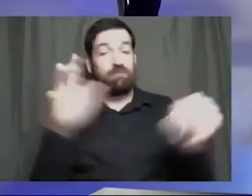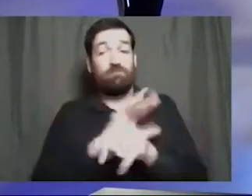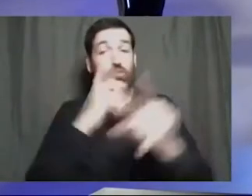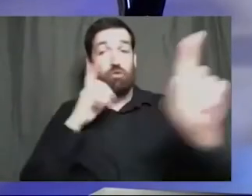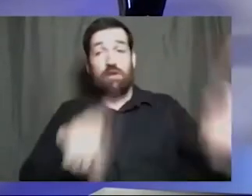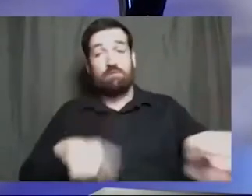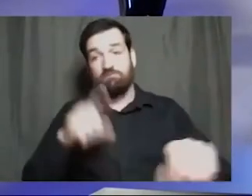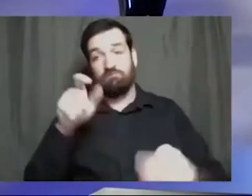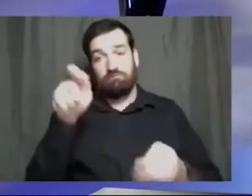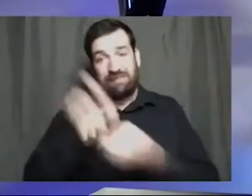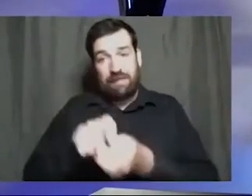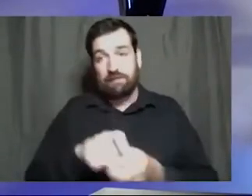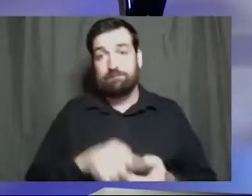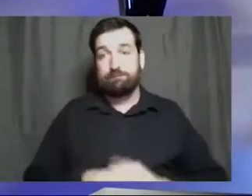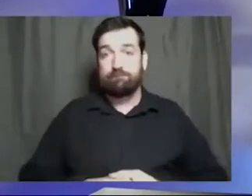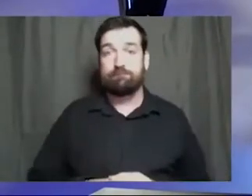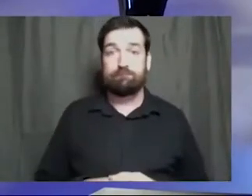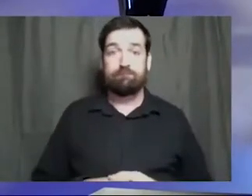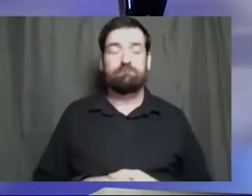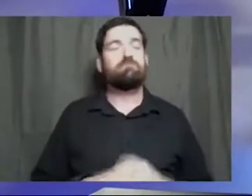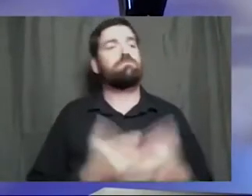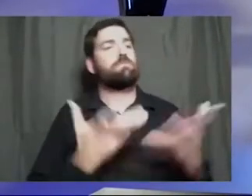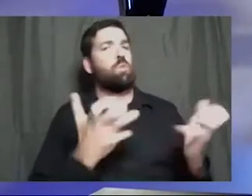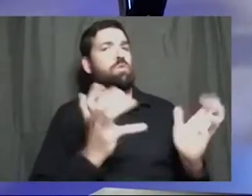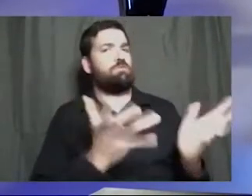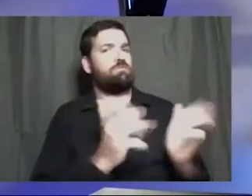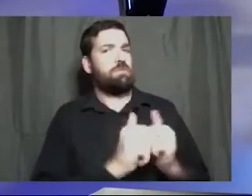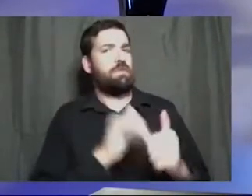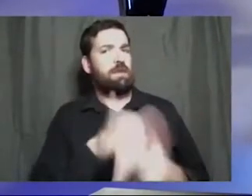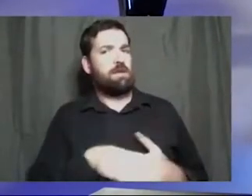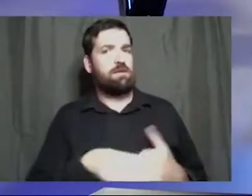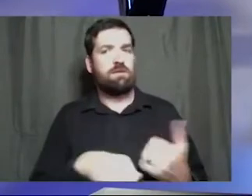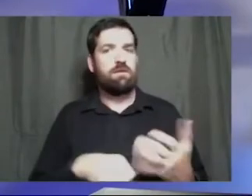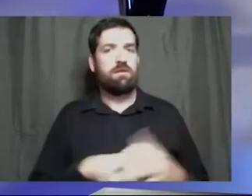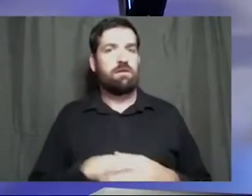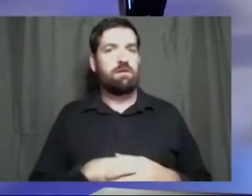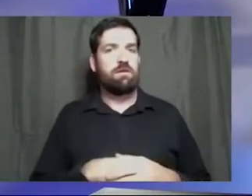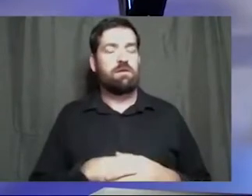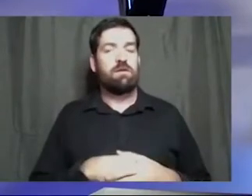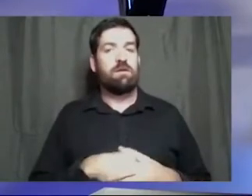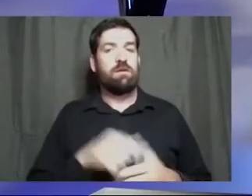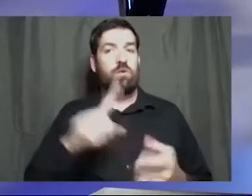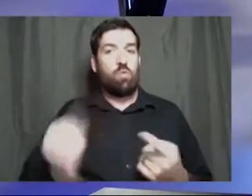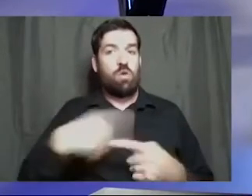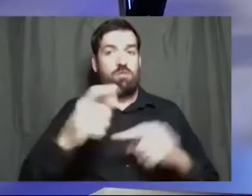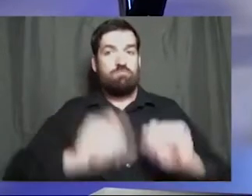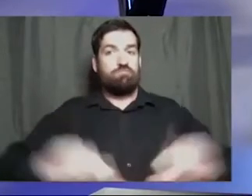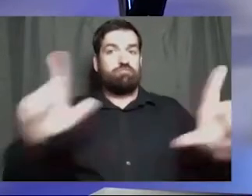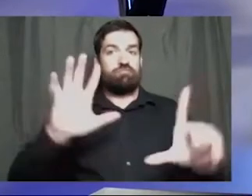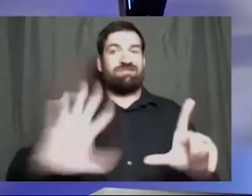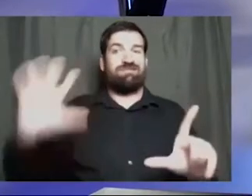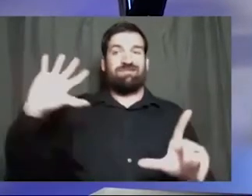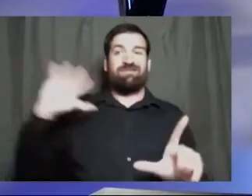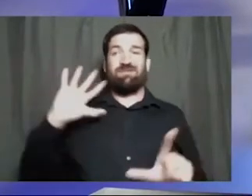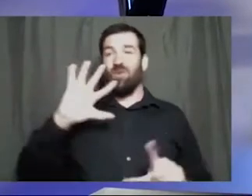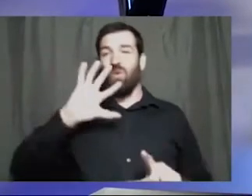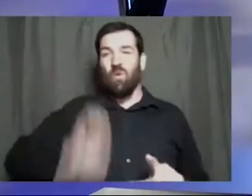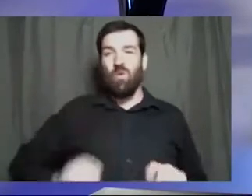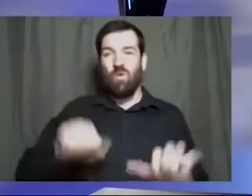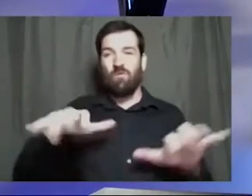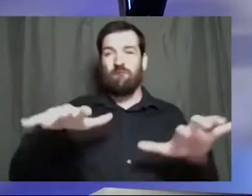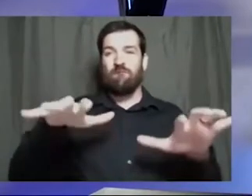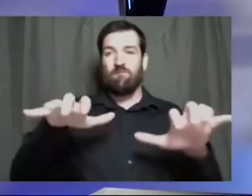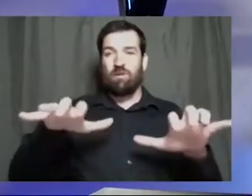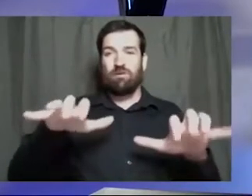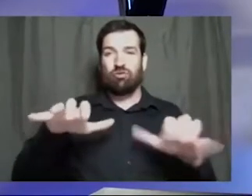Yeah. I want to talk about that. I just want to tell you, you know, we went in the archives and we pulled up the old back in the freezer video with you guys. Yeah, we're ready to go again.